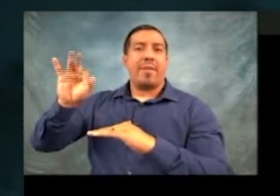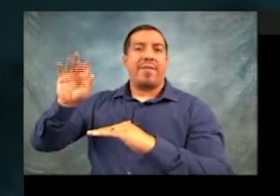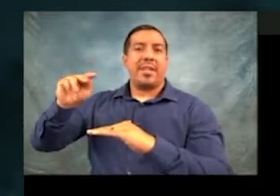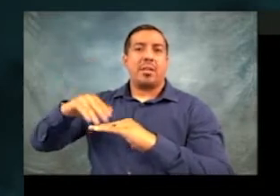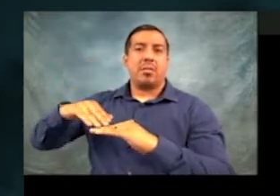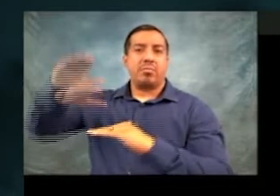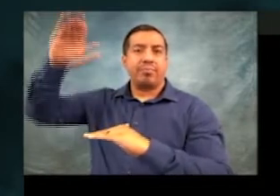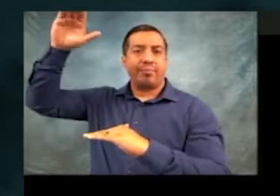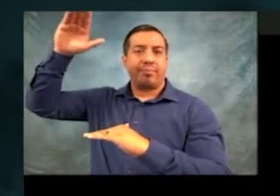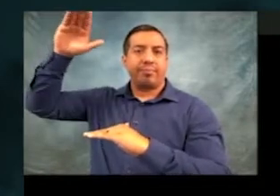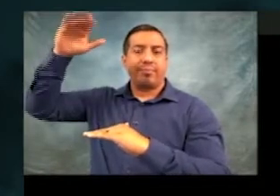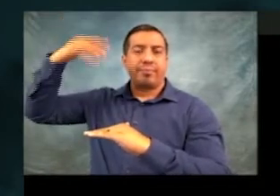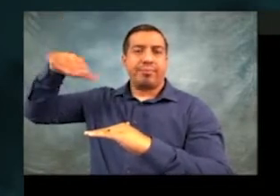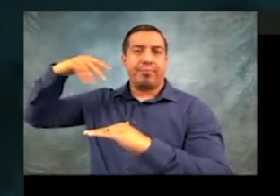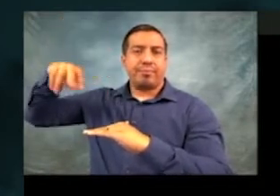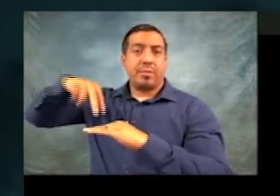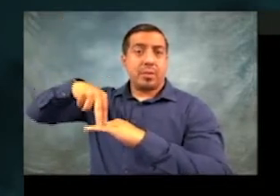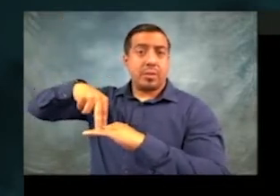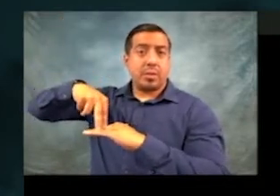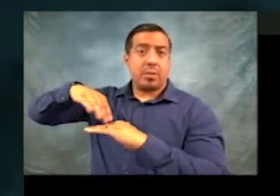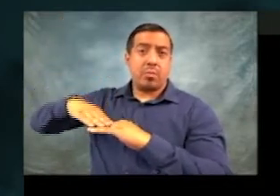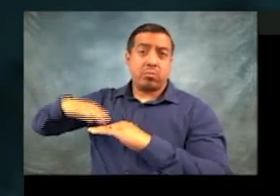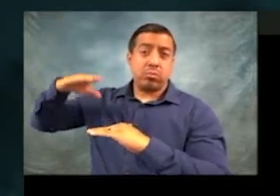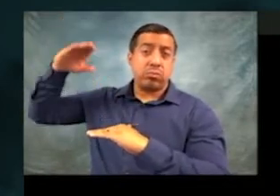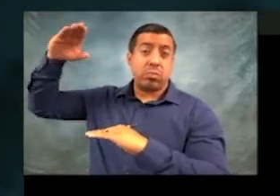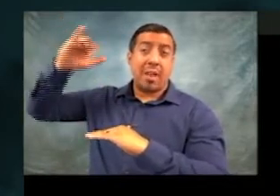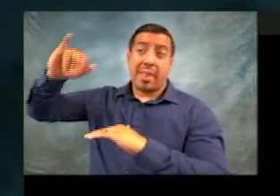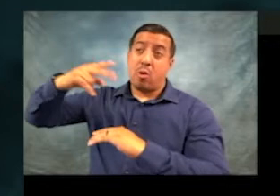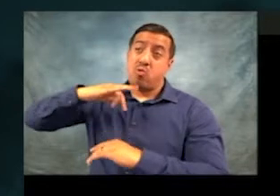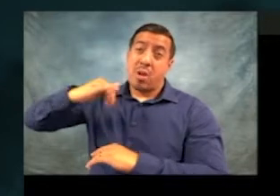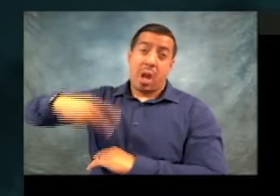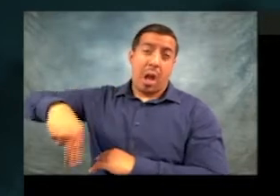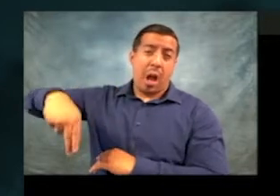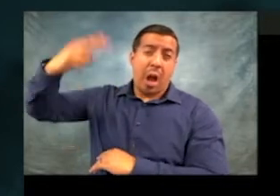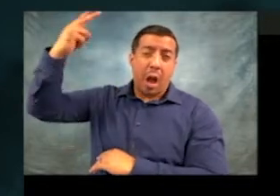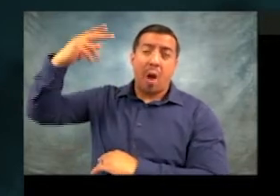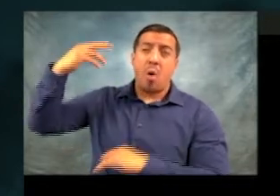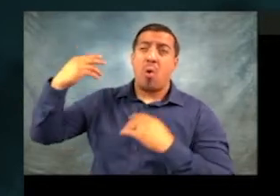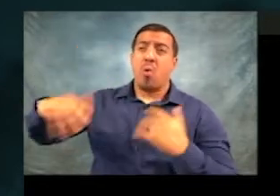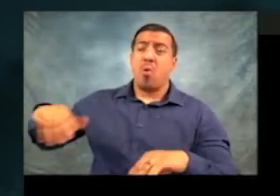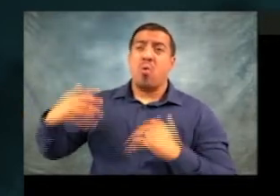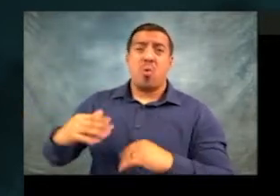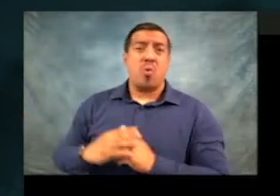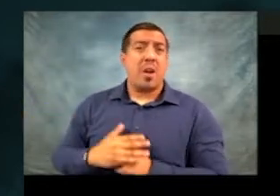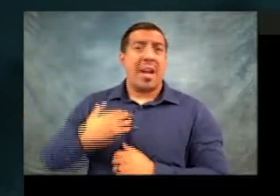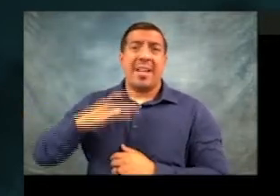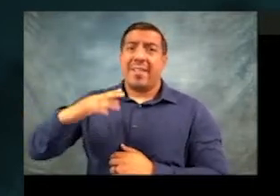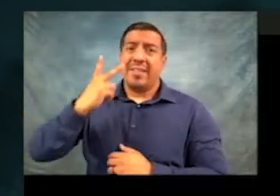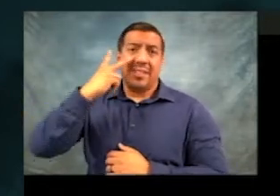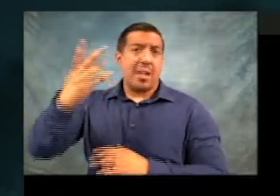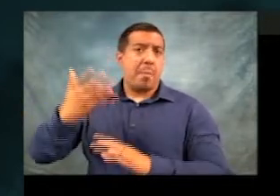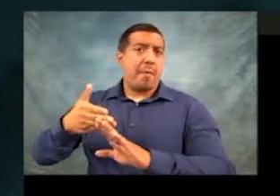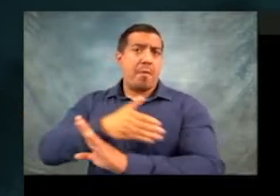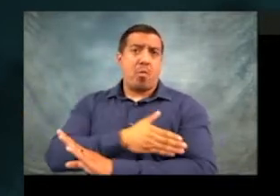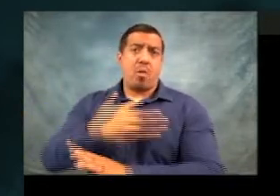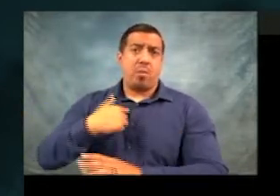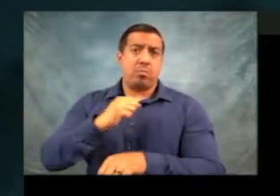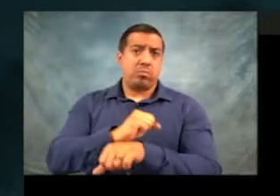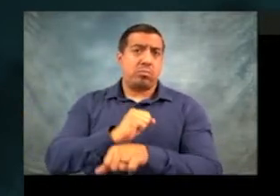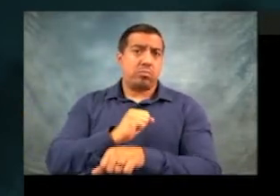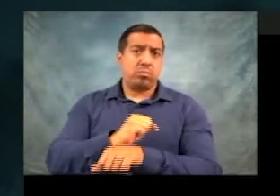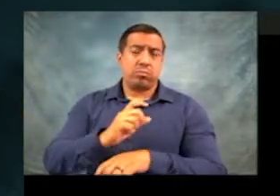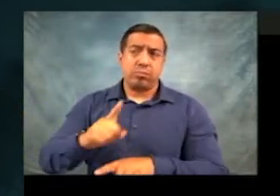impressive, probably the highest high water mark I've seen in my 12 years. So we take all that